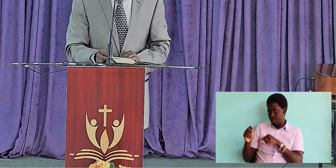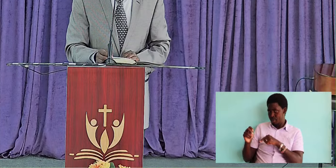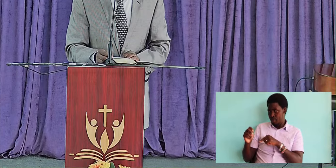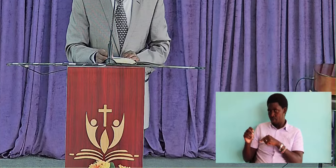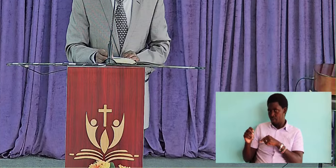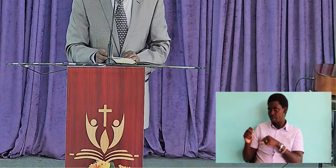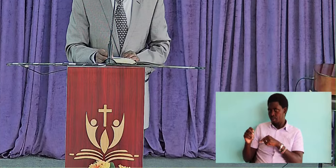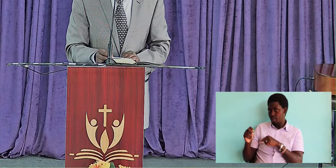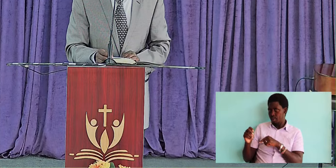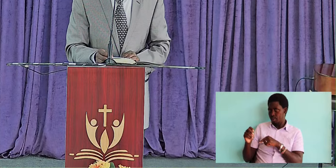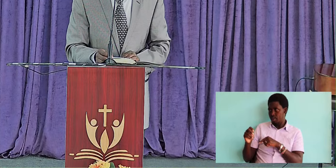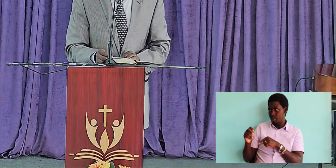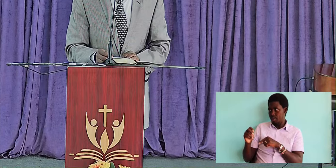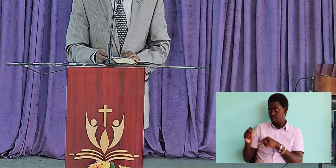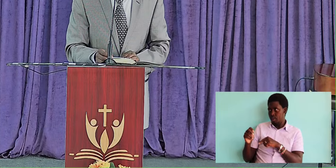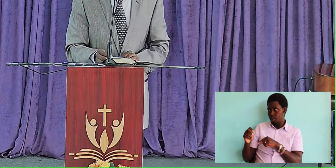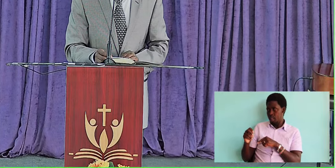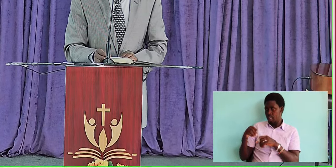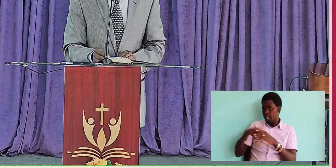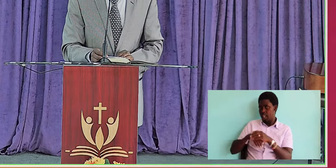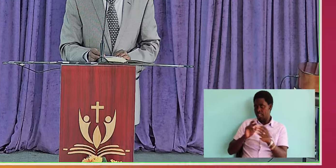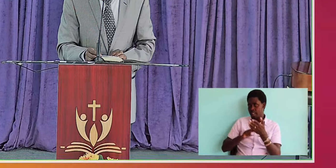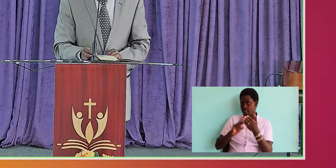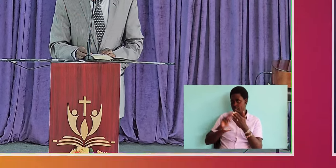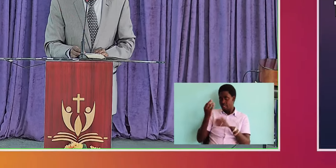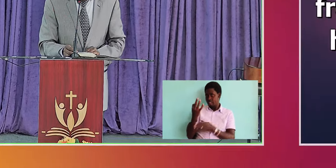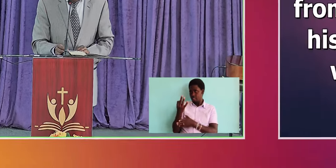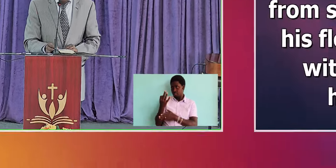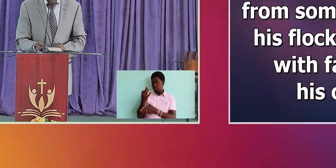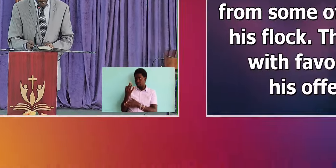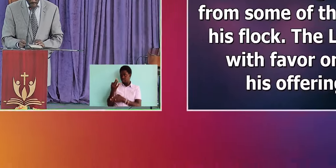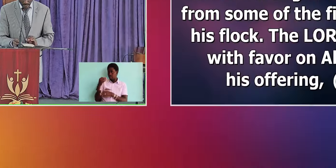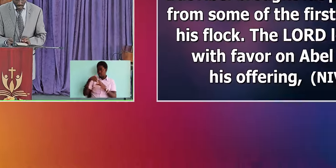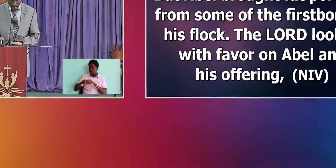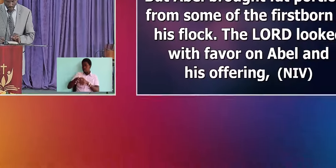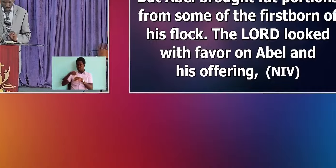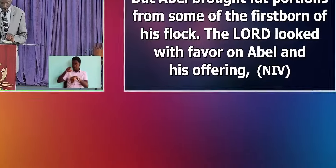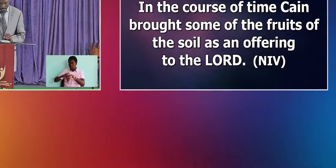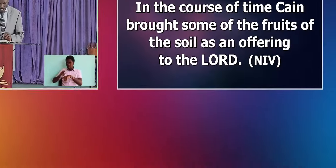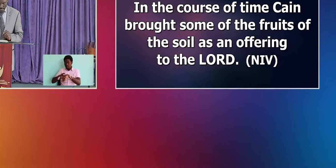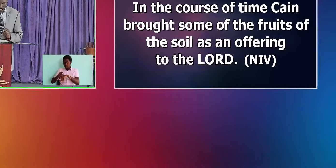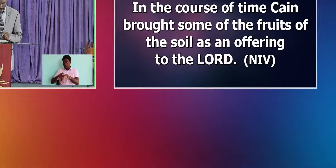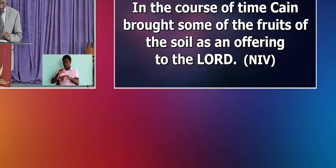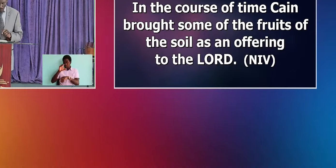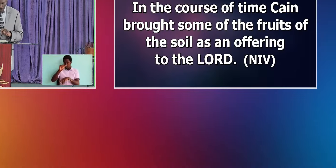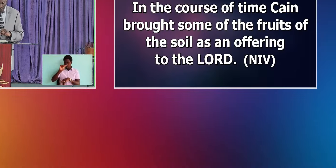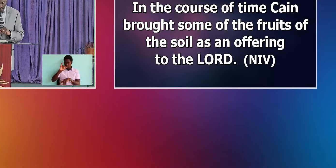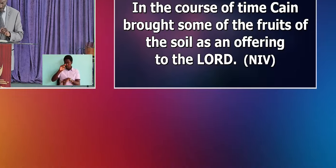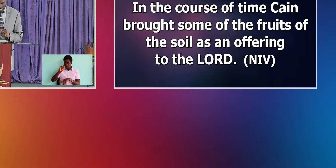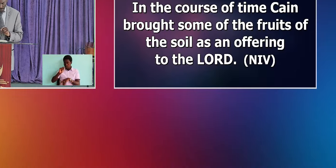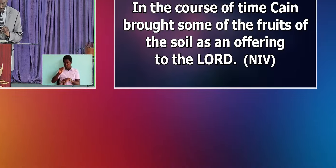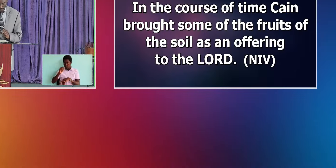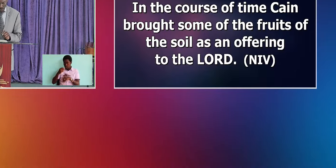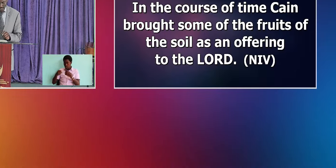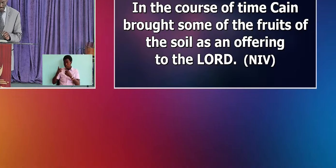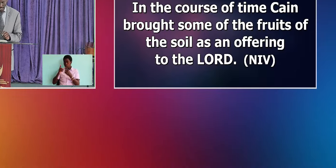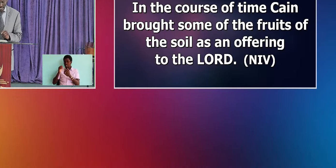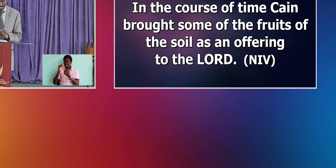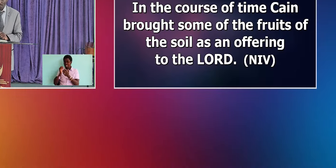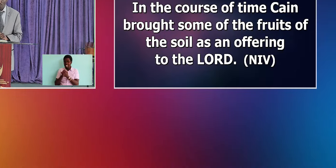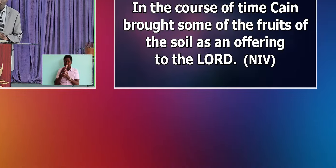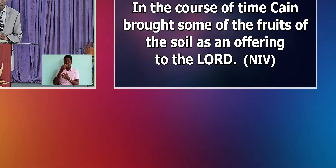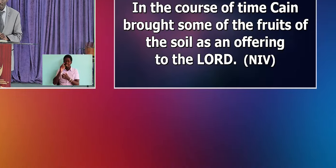about Cain in verse 3, in the course of time, Cain brought some of the first fruit as